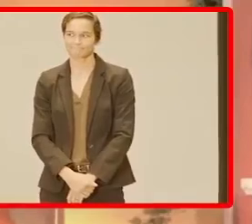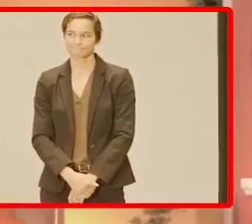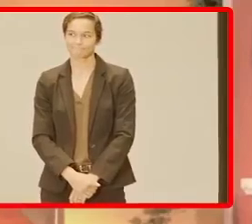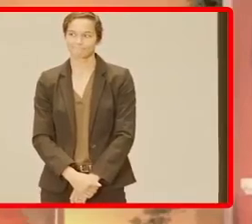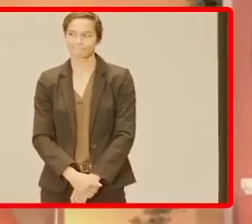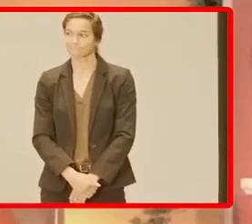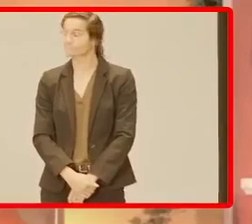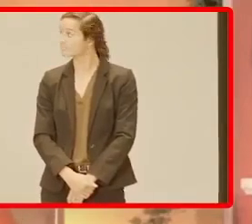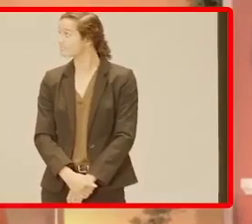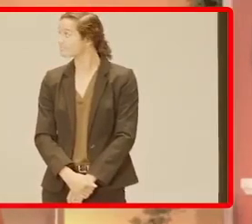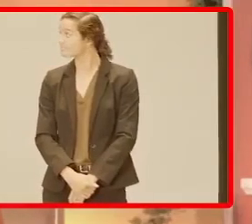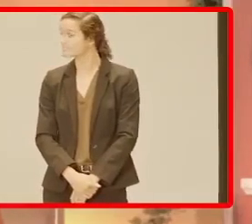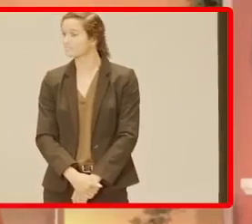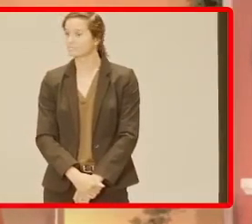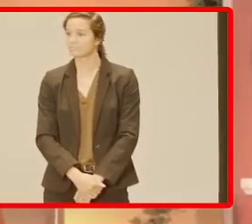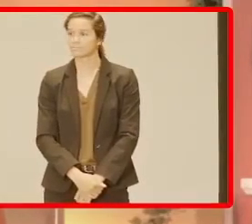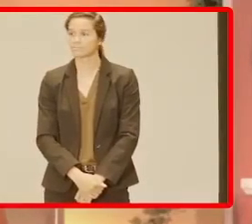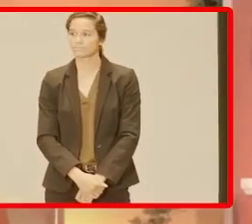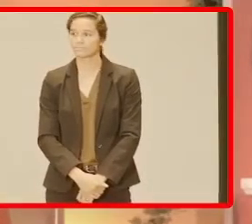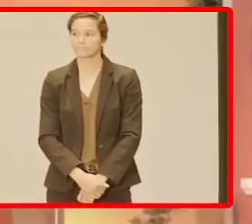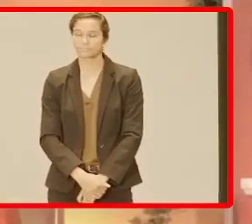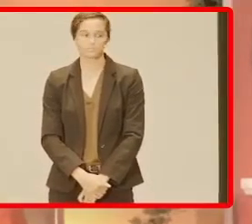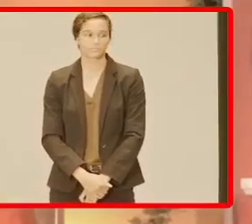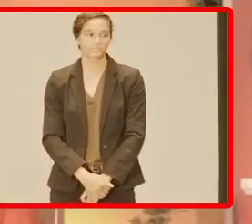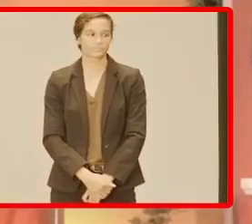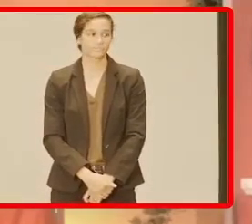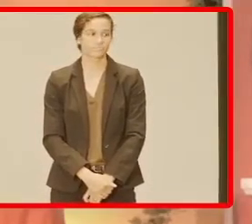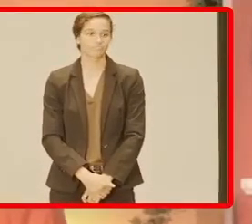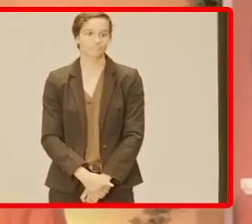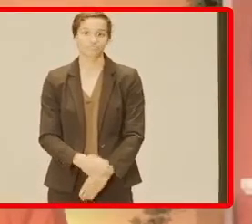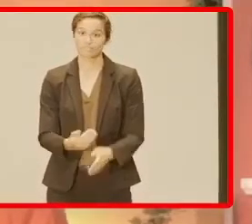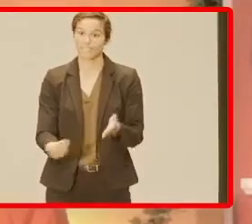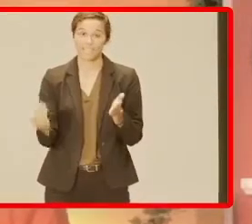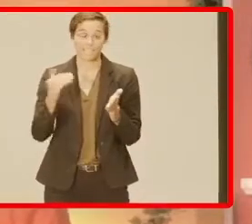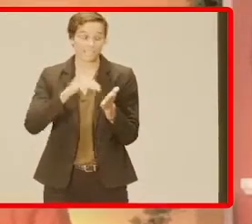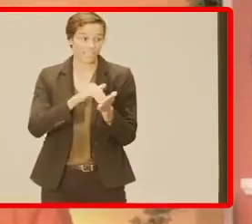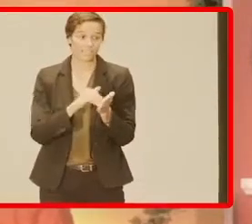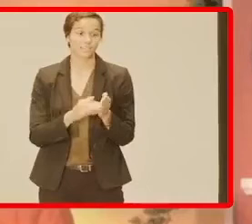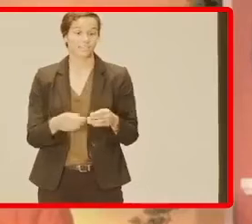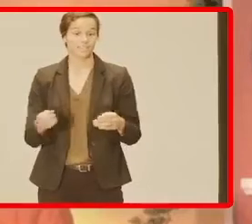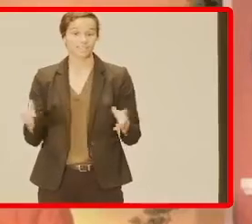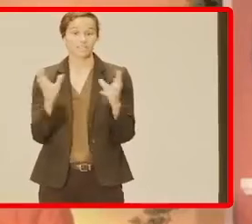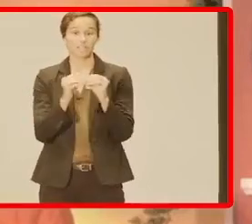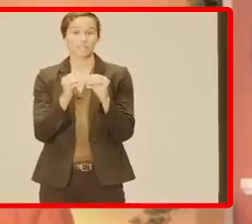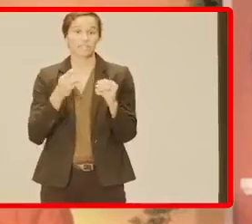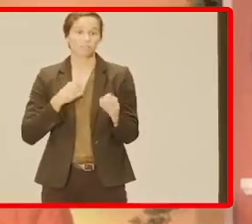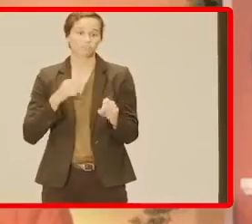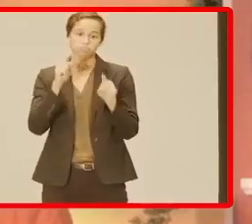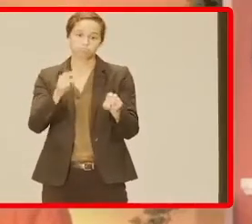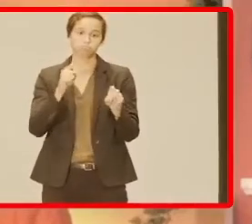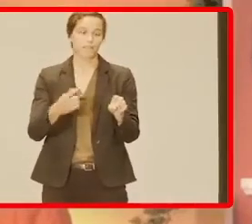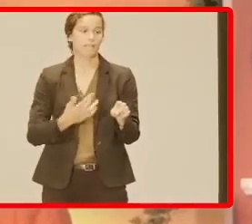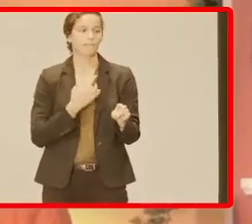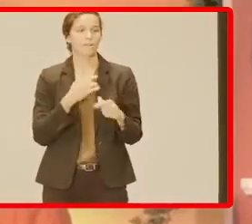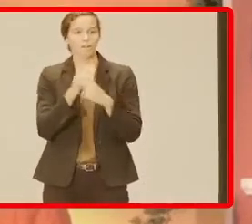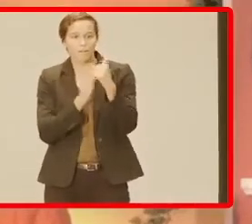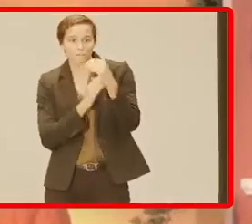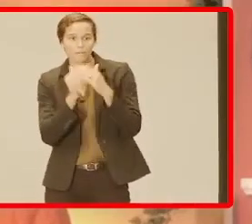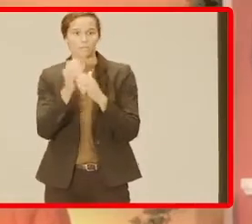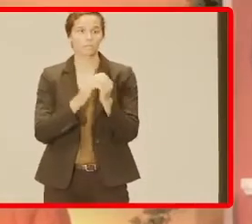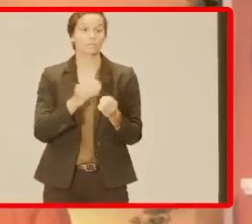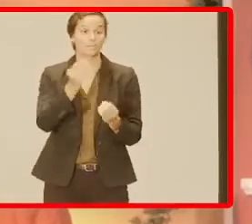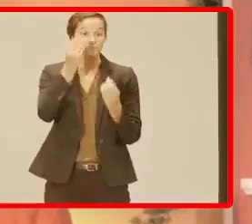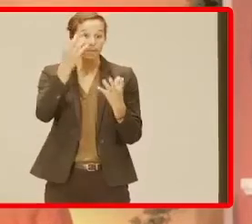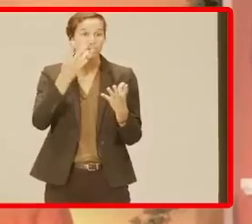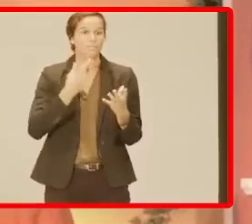Like I said, this annual conference has been my place for comfort, information, and association